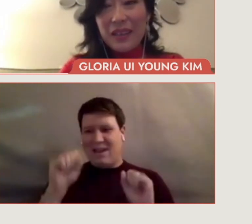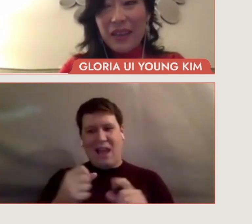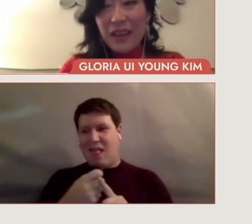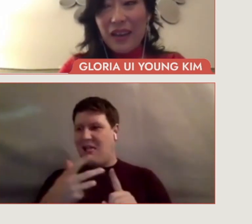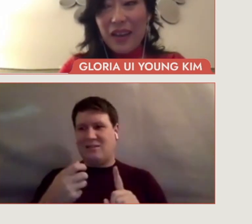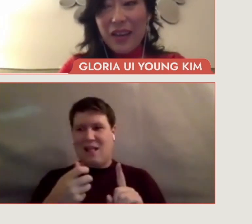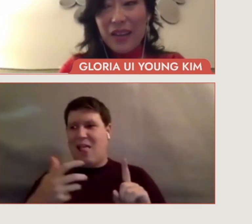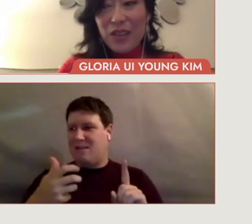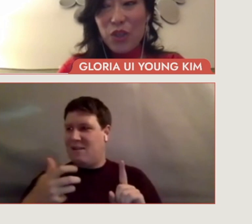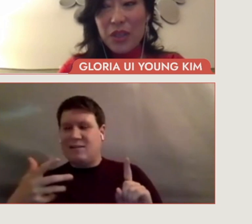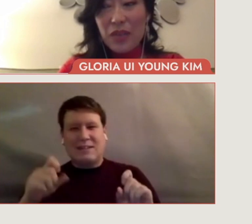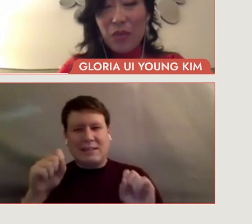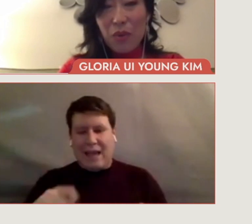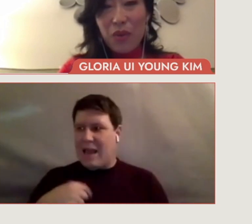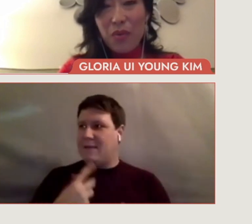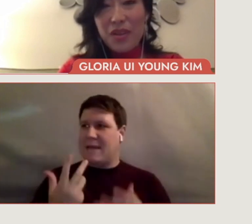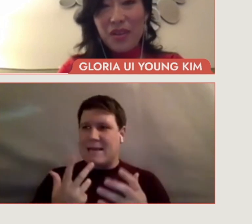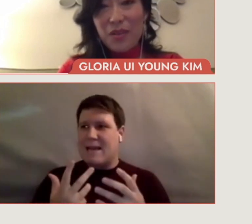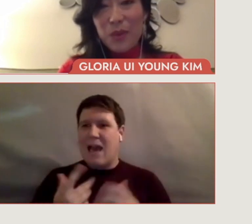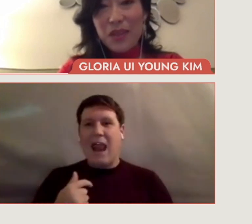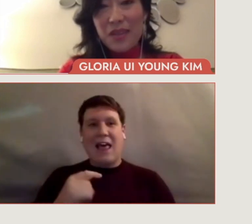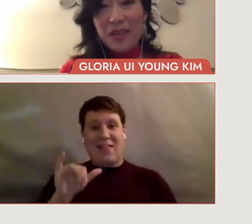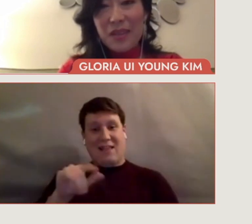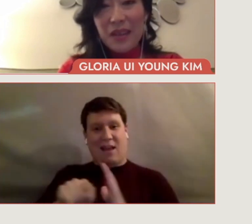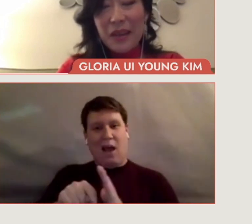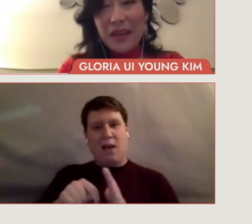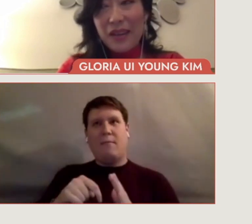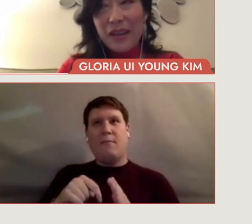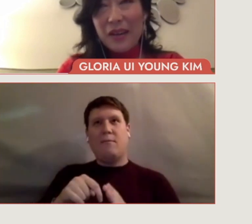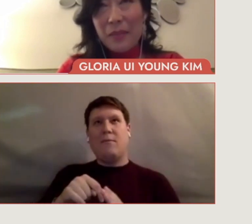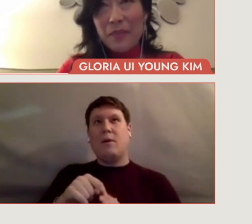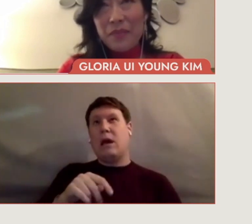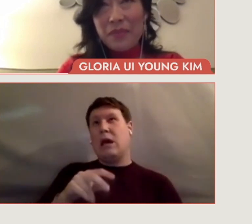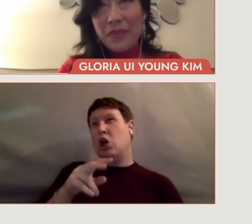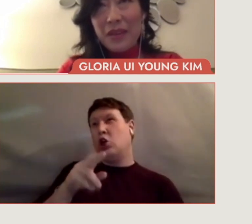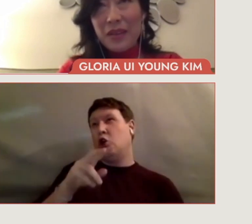had just given birth to my daughter. This was in